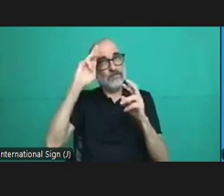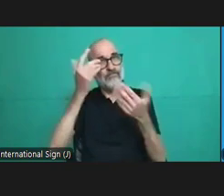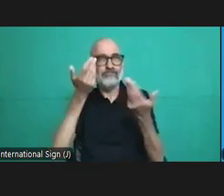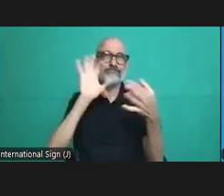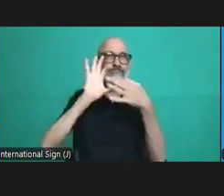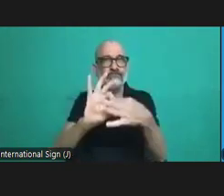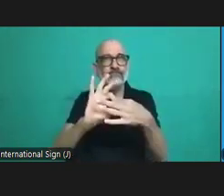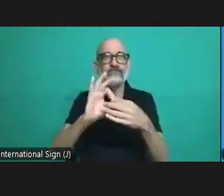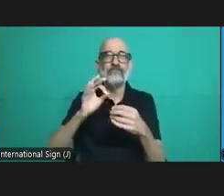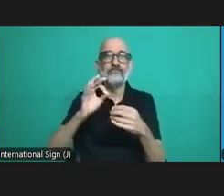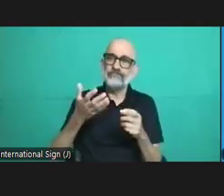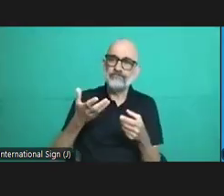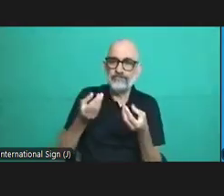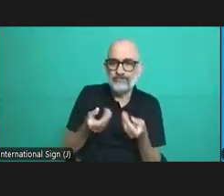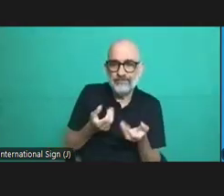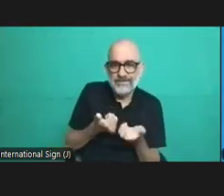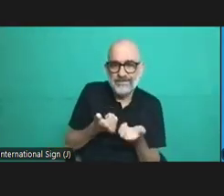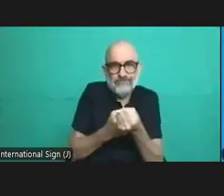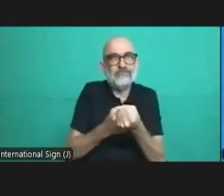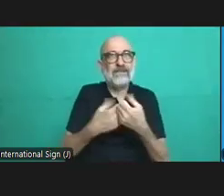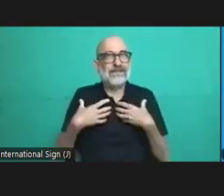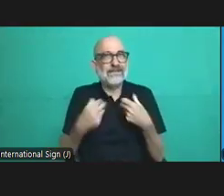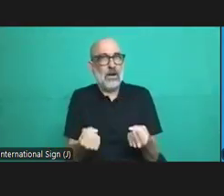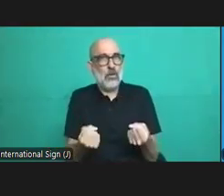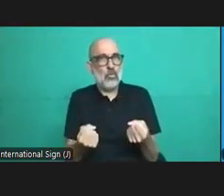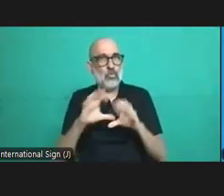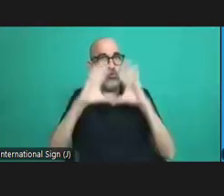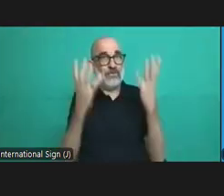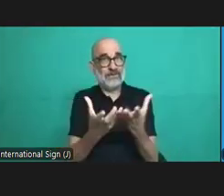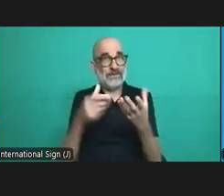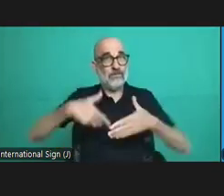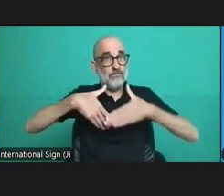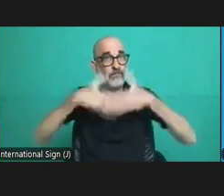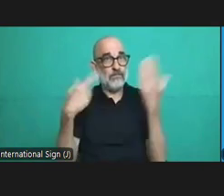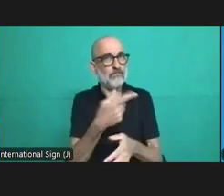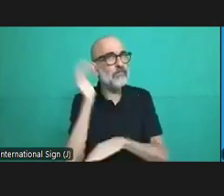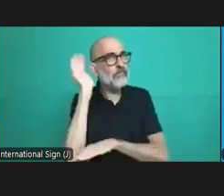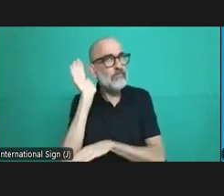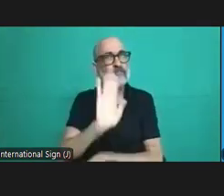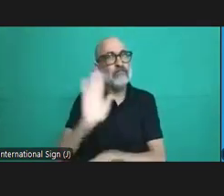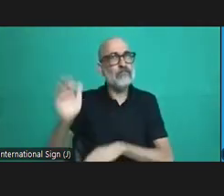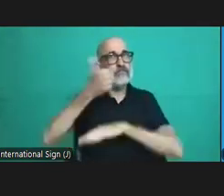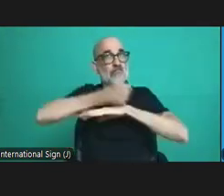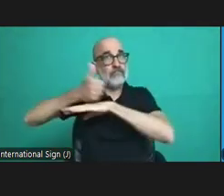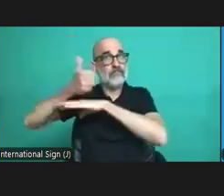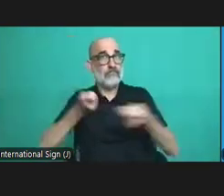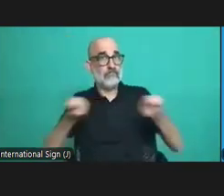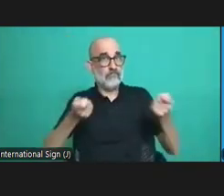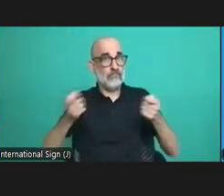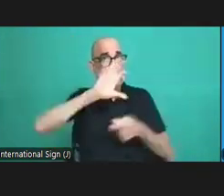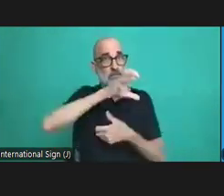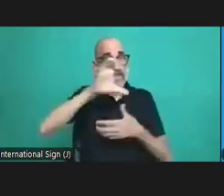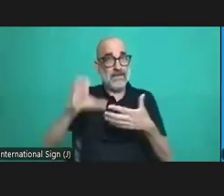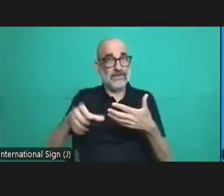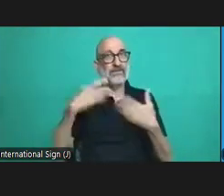are taking actions to strengthen those functions. We look forward to hearing from their experiences and really gain insight into how